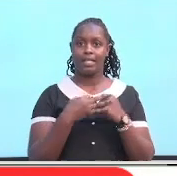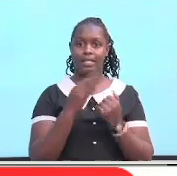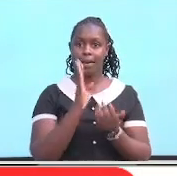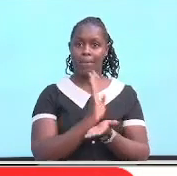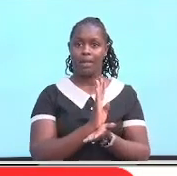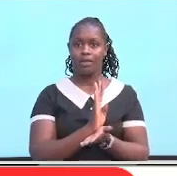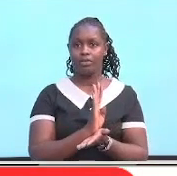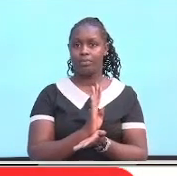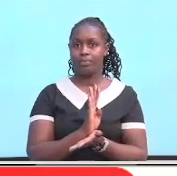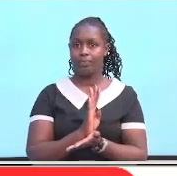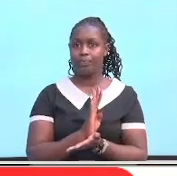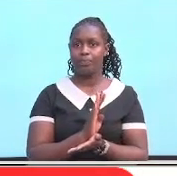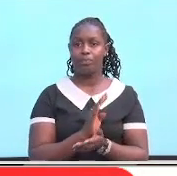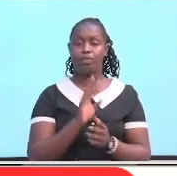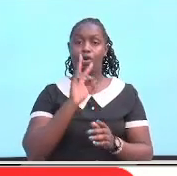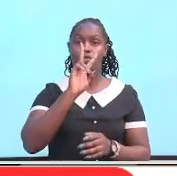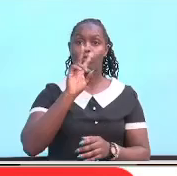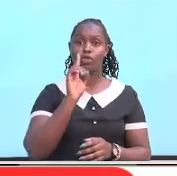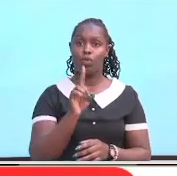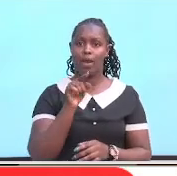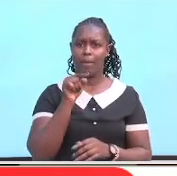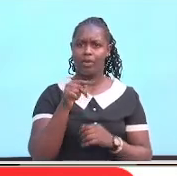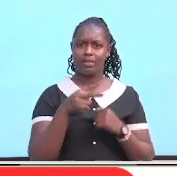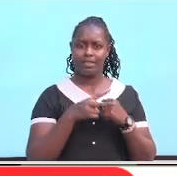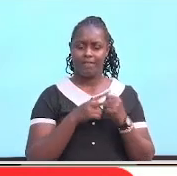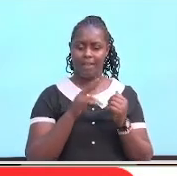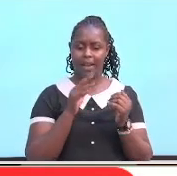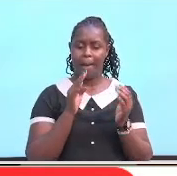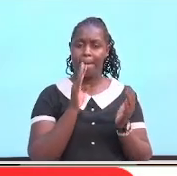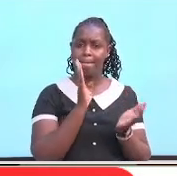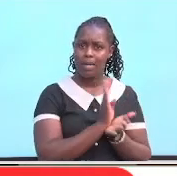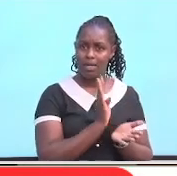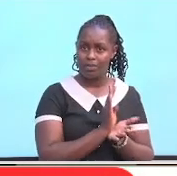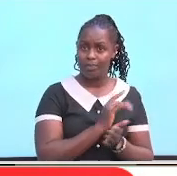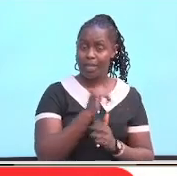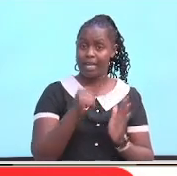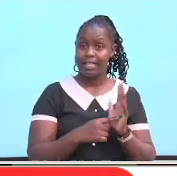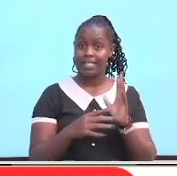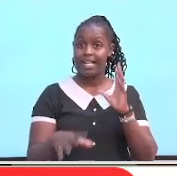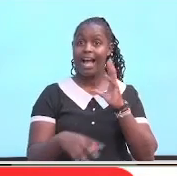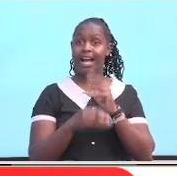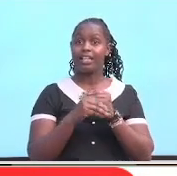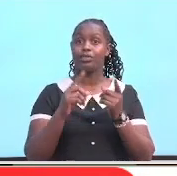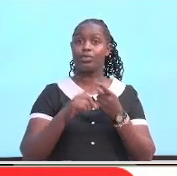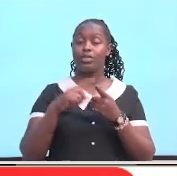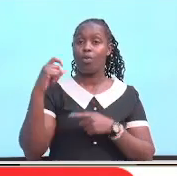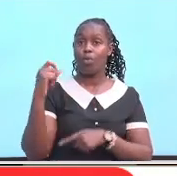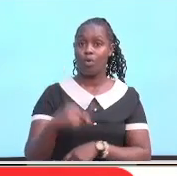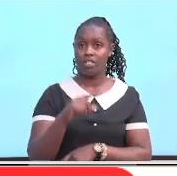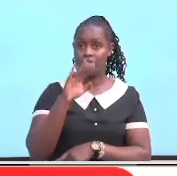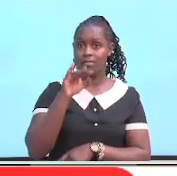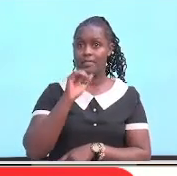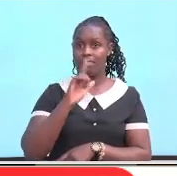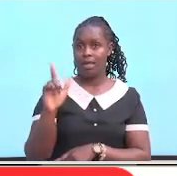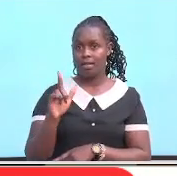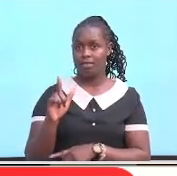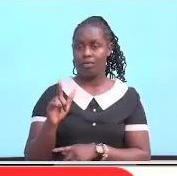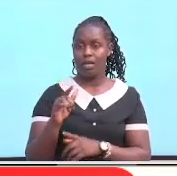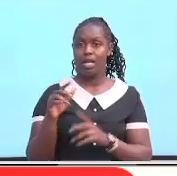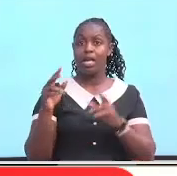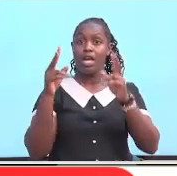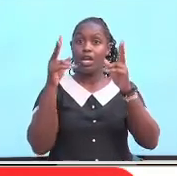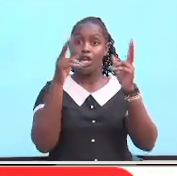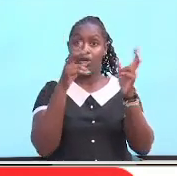Kenya shillings. 21.7 billion is adding to the wage bill. So the whole issue